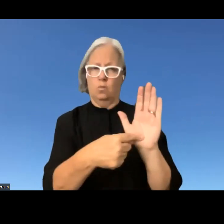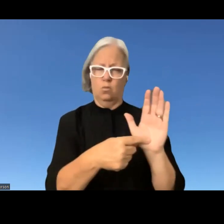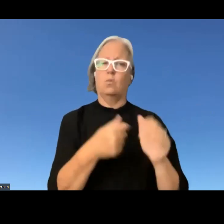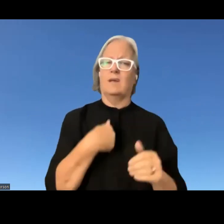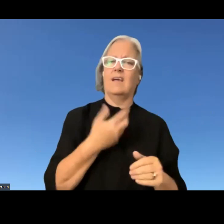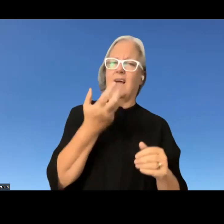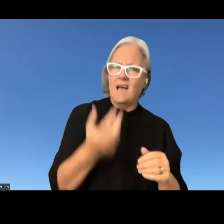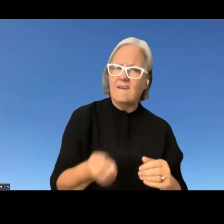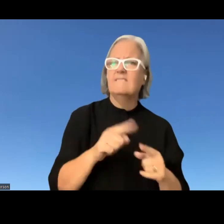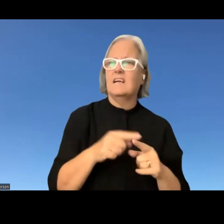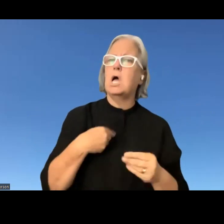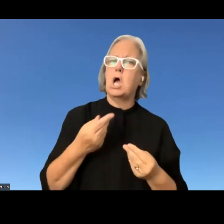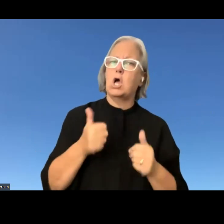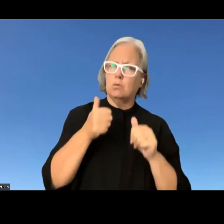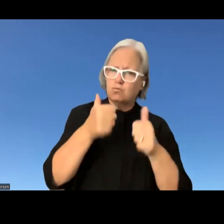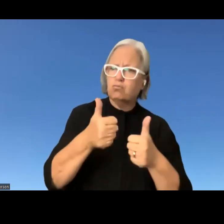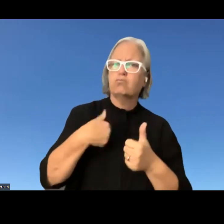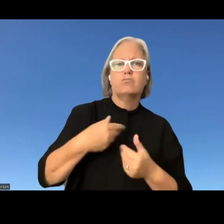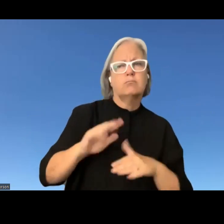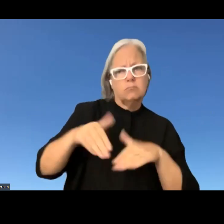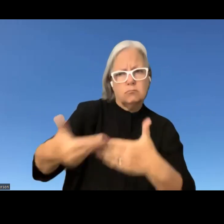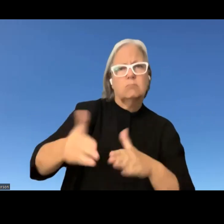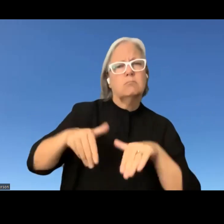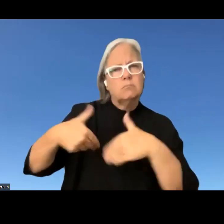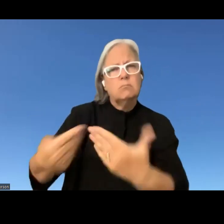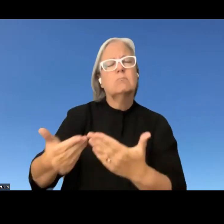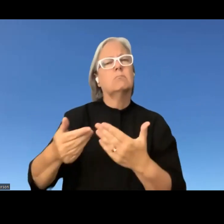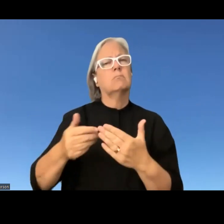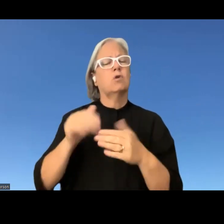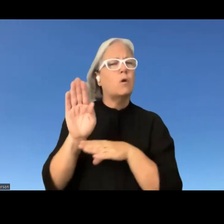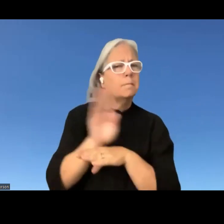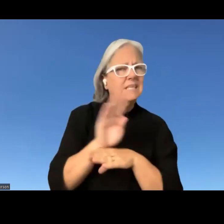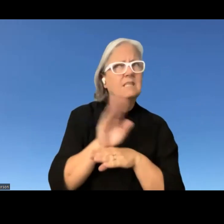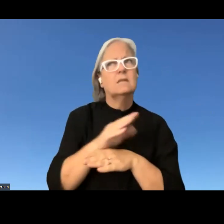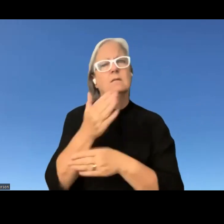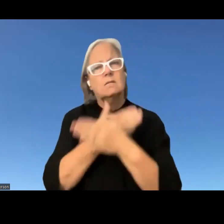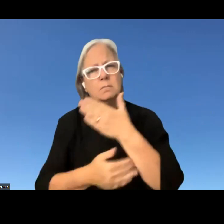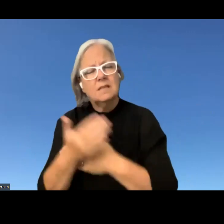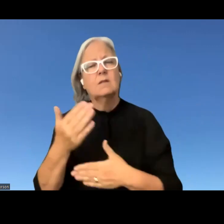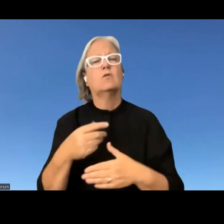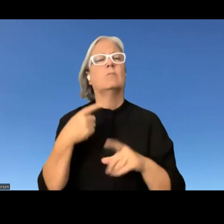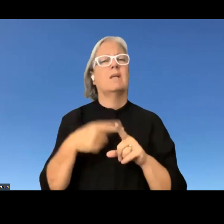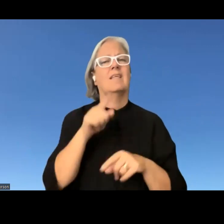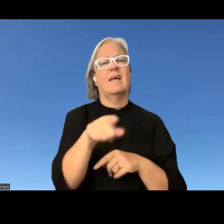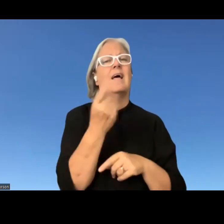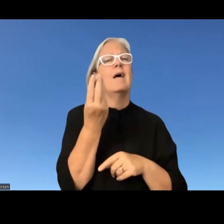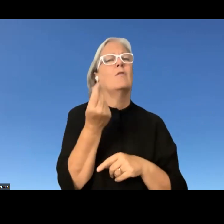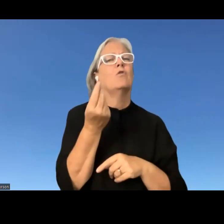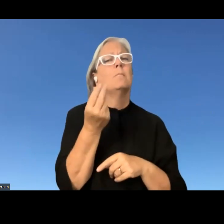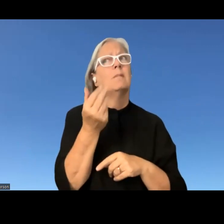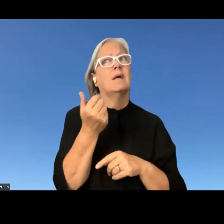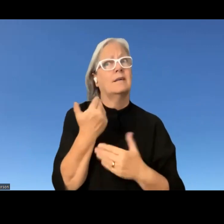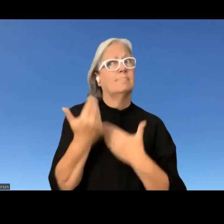delivering business improvement and benefiting people with disabilities, and of course, enhancing economic growth and all those